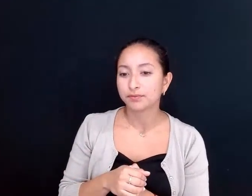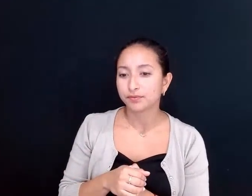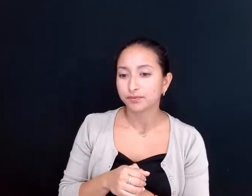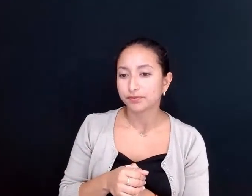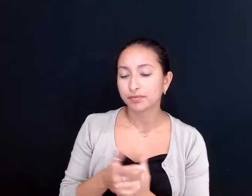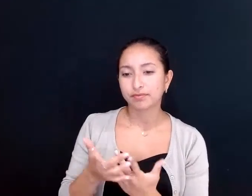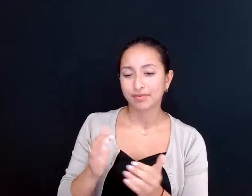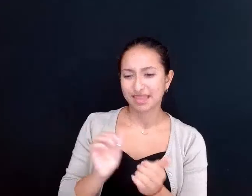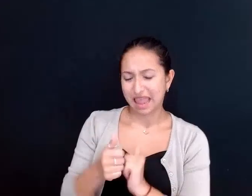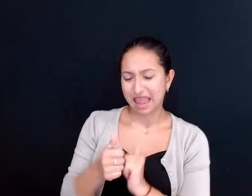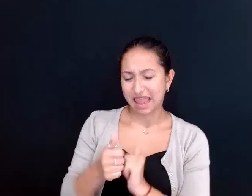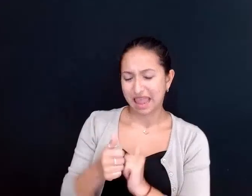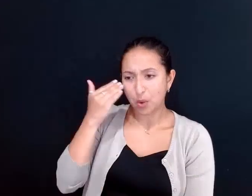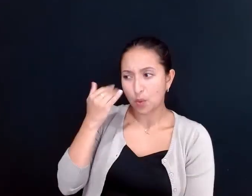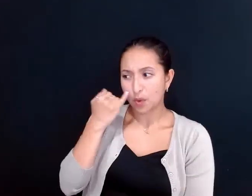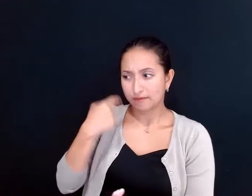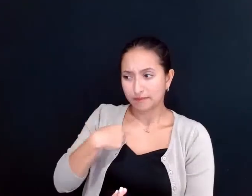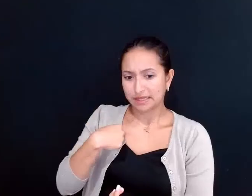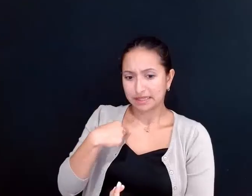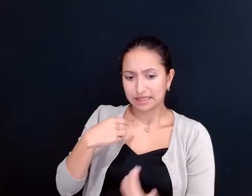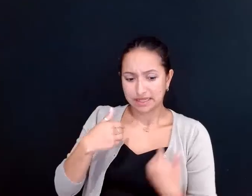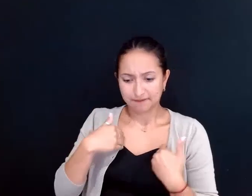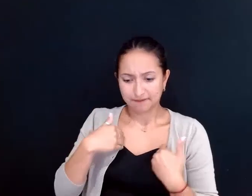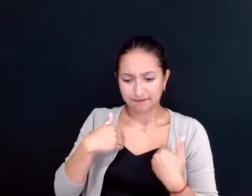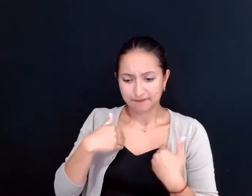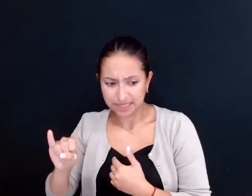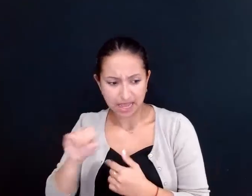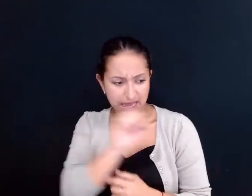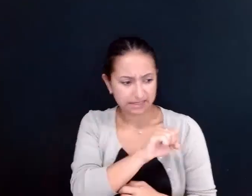do I know if I'm on SSI or SSDI or both?